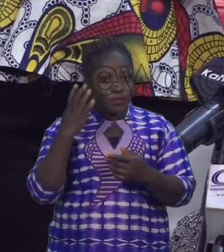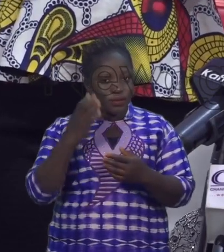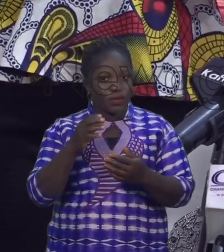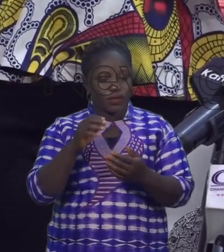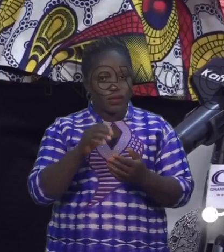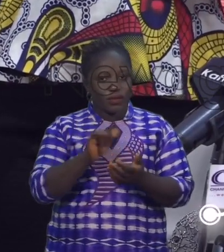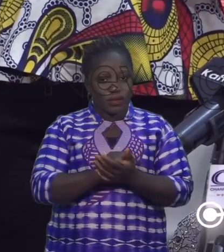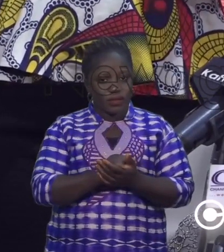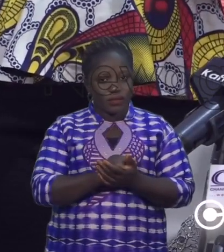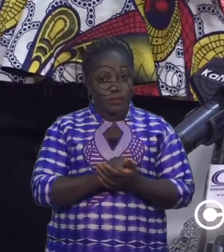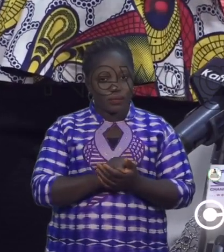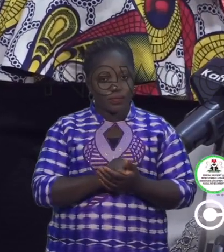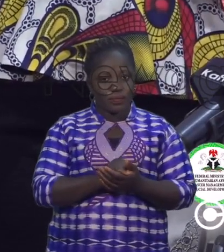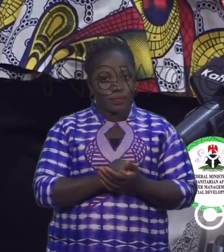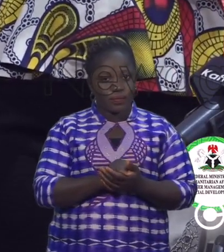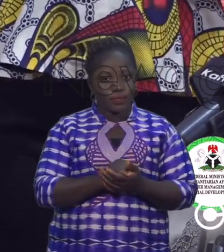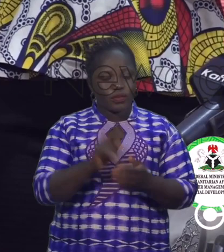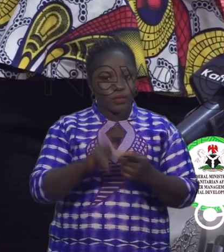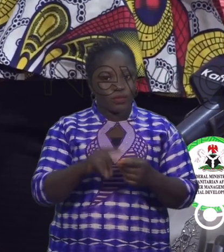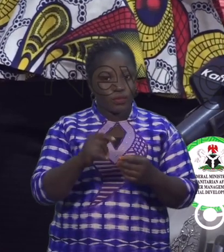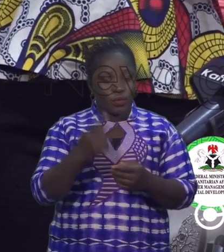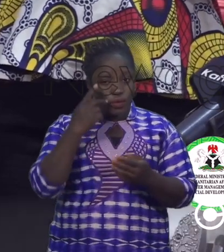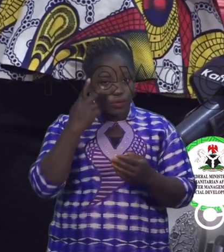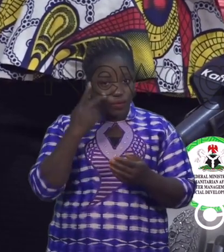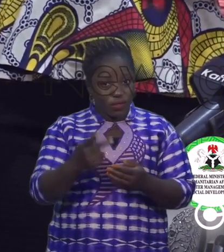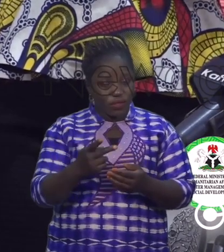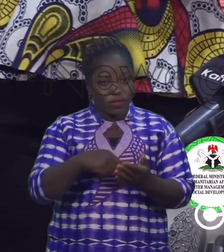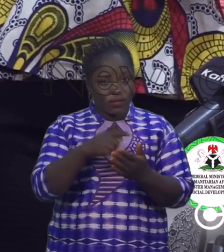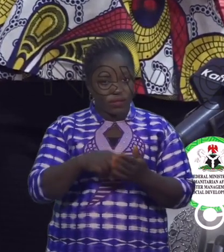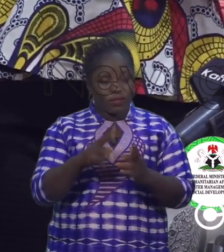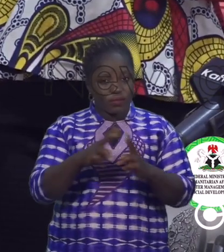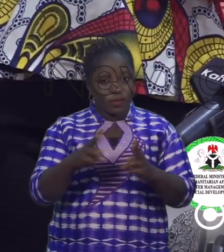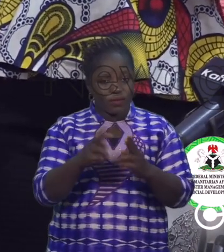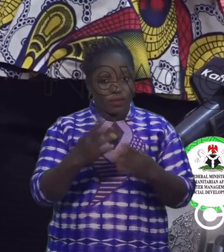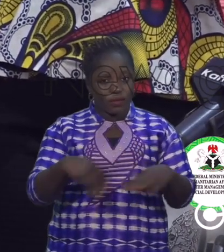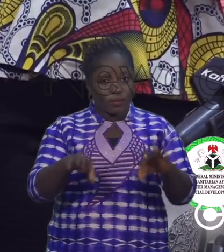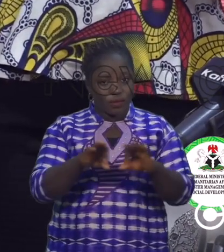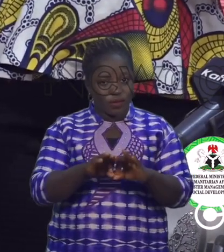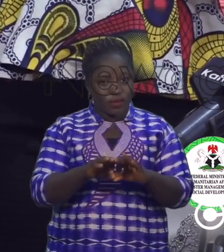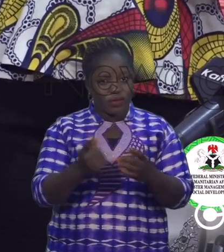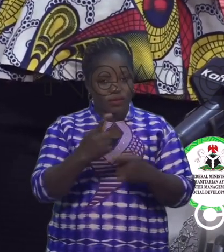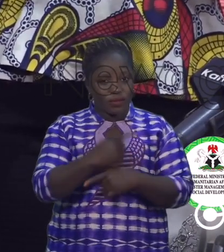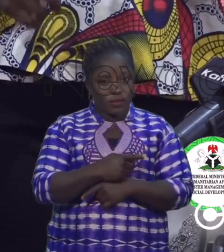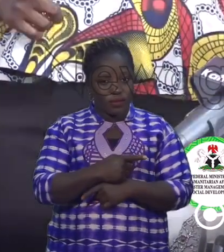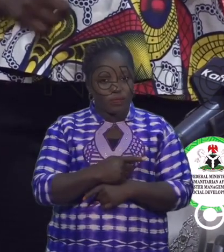to be here in your midst to witness this very drastic